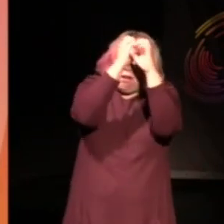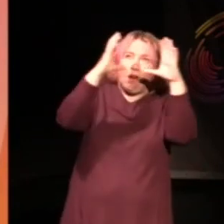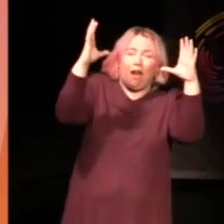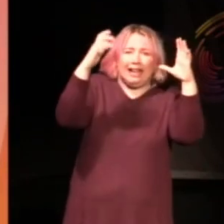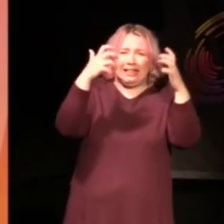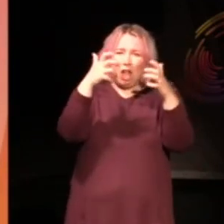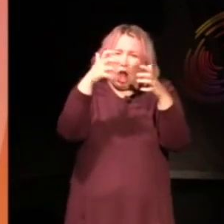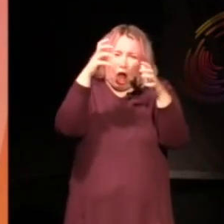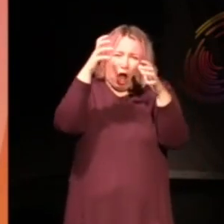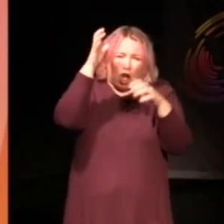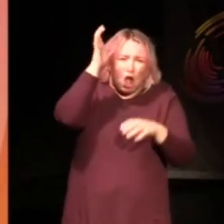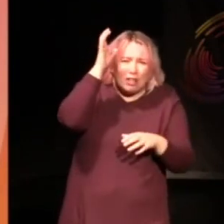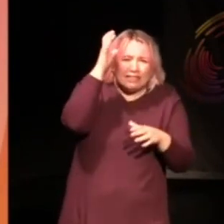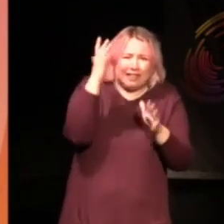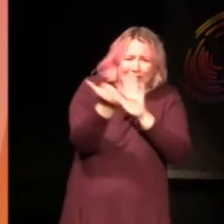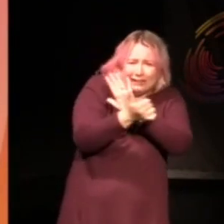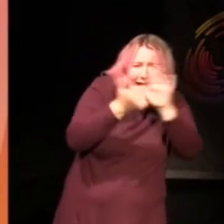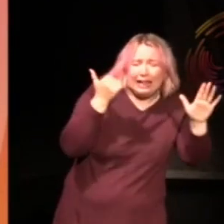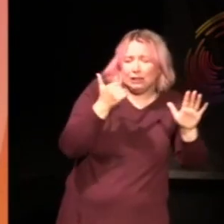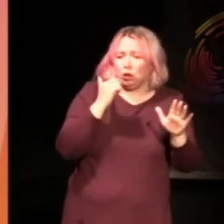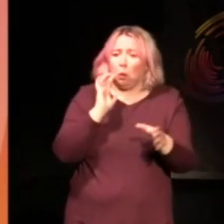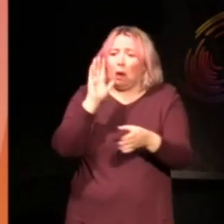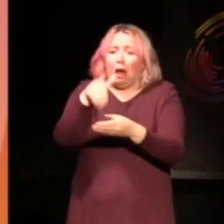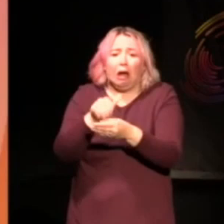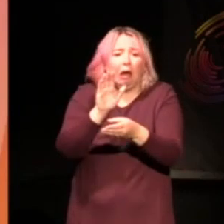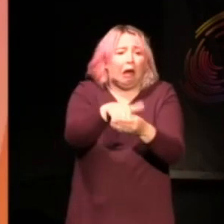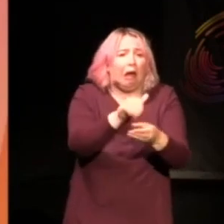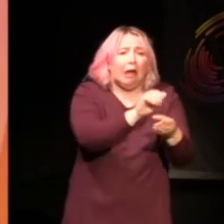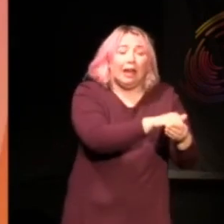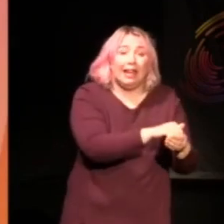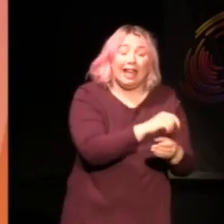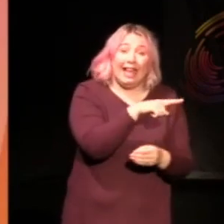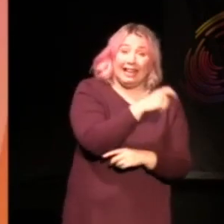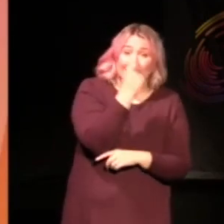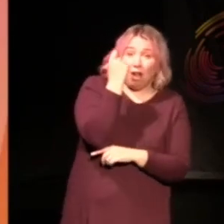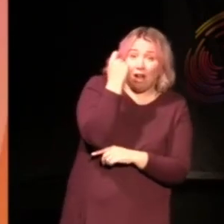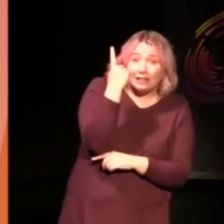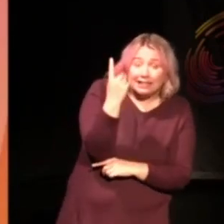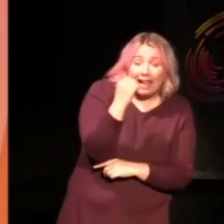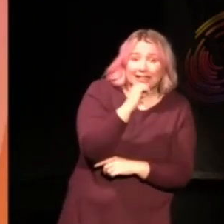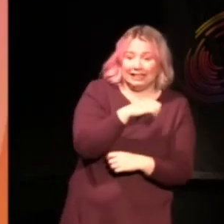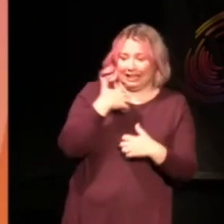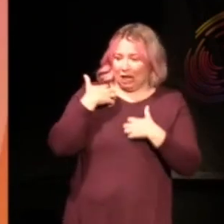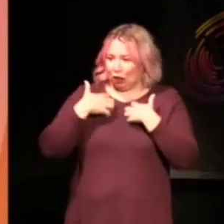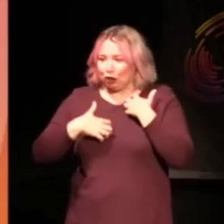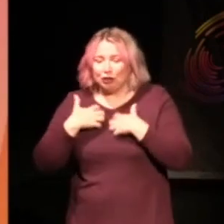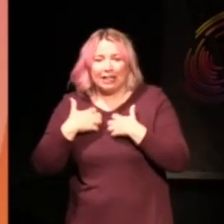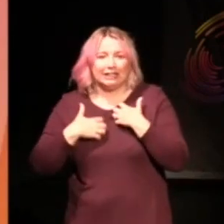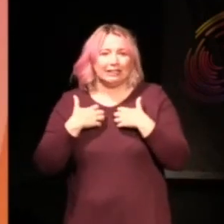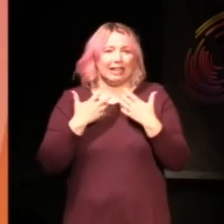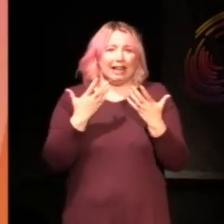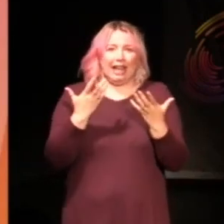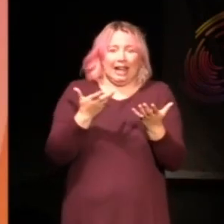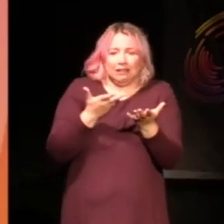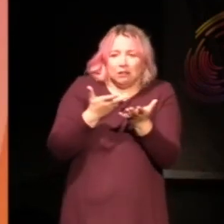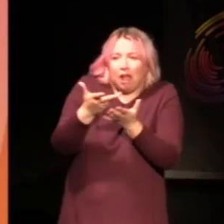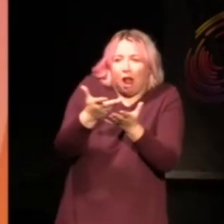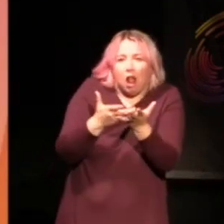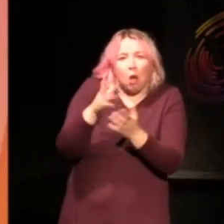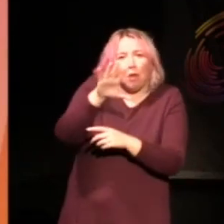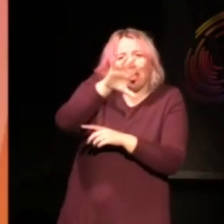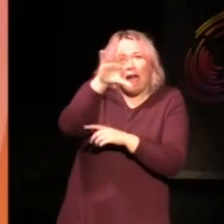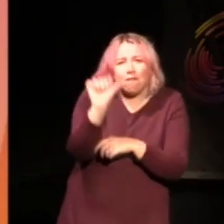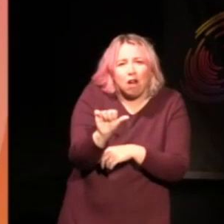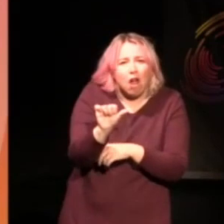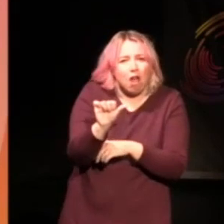me. And his work, his understanding, his interest, his dialogue with the African continent, in other words, his sense